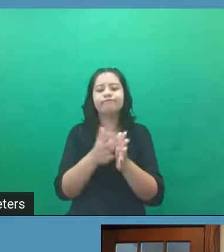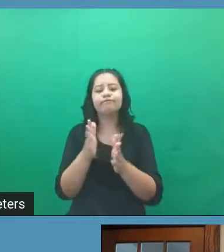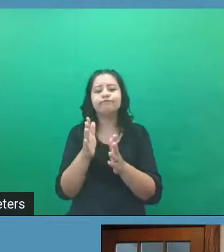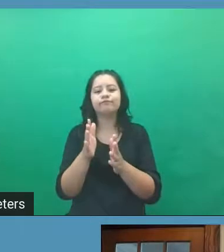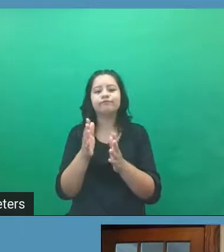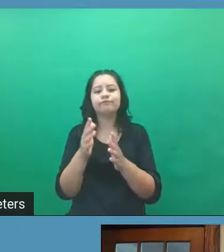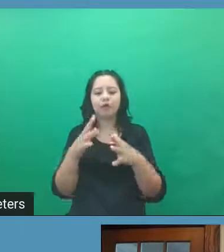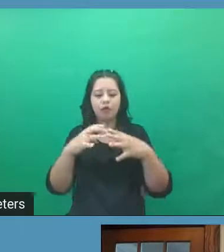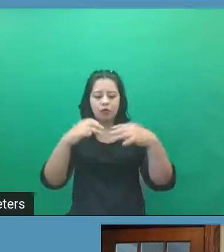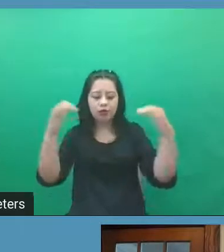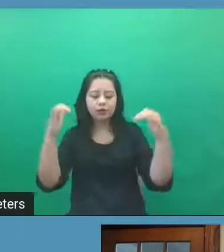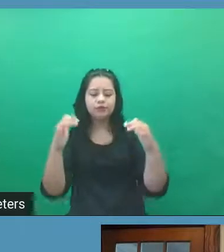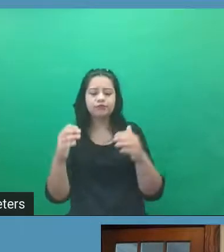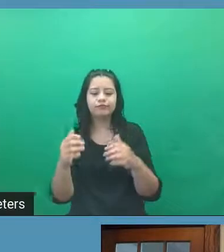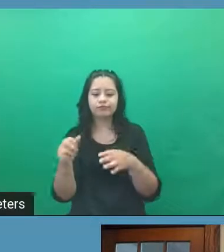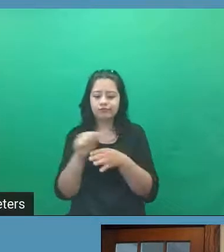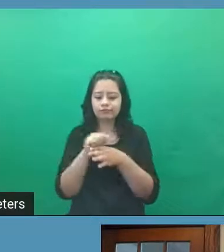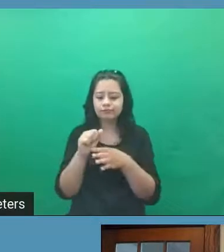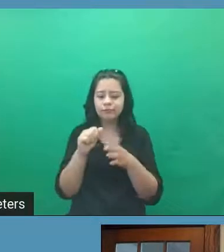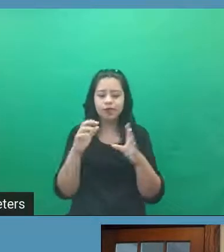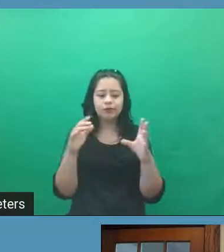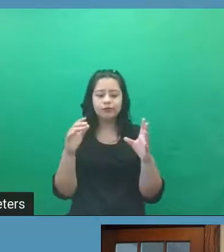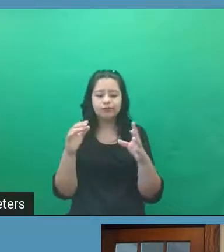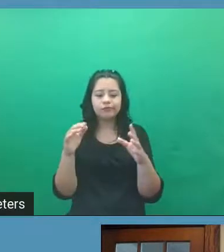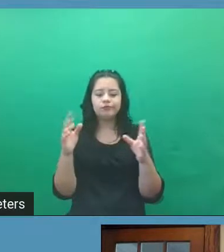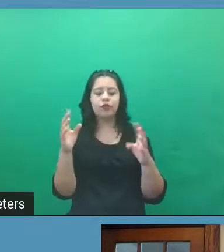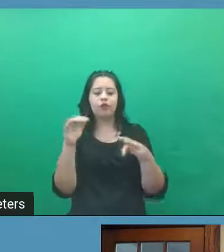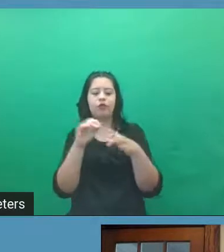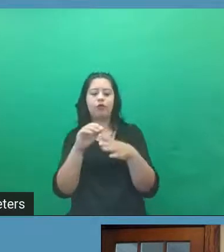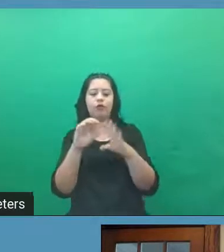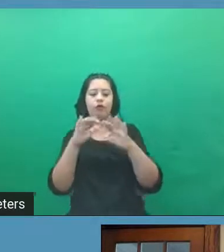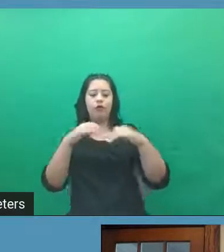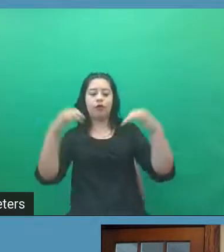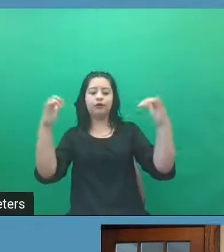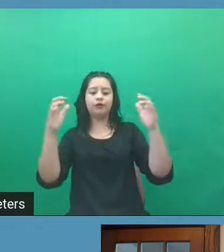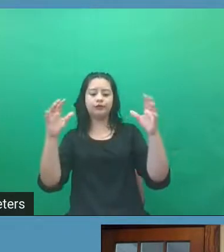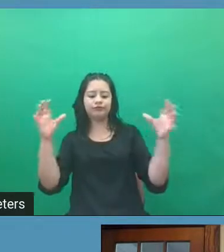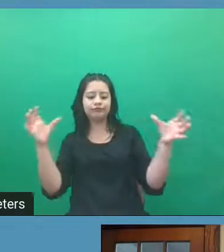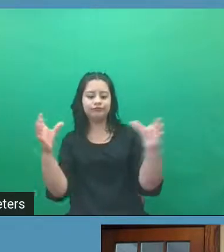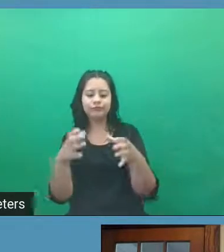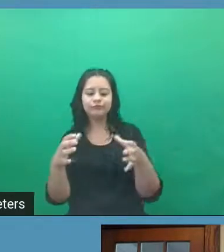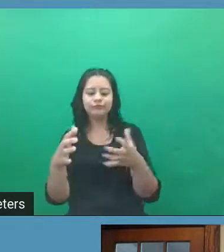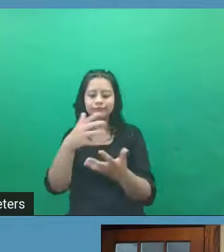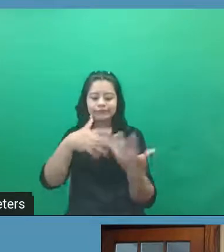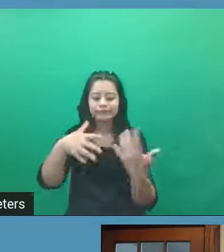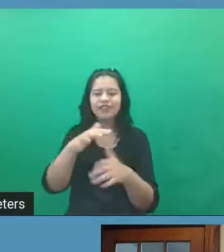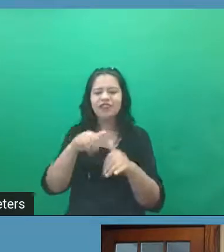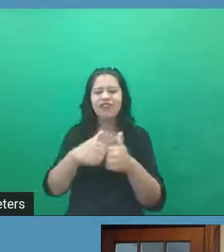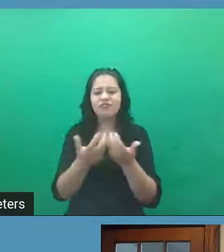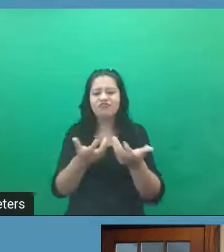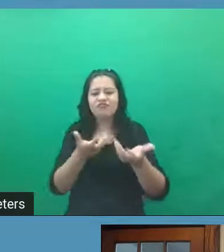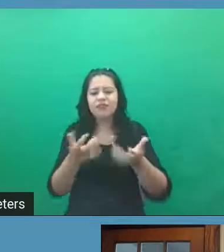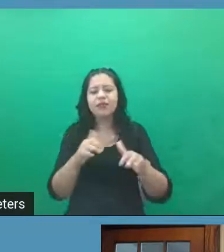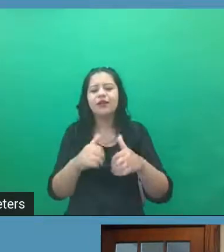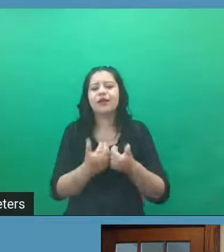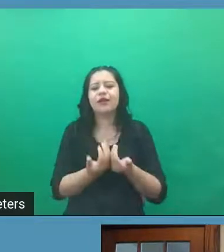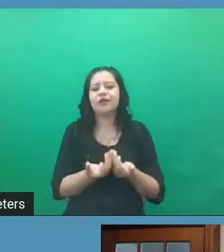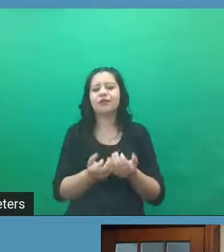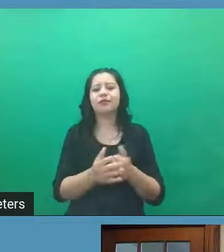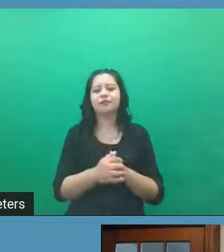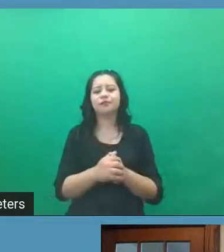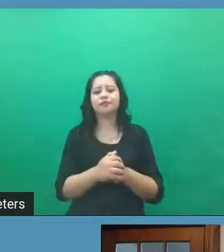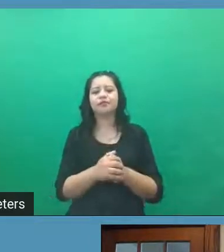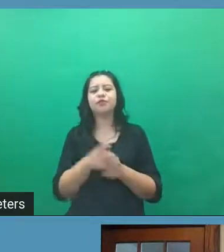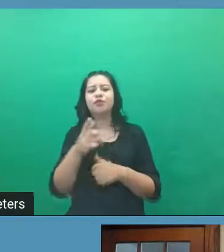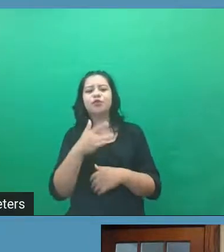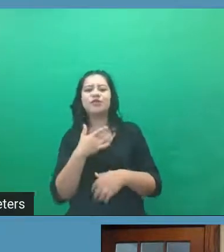when I've done it in a real life conference room setting, you can read the room, so to speak. You can kind of get the